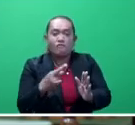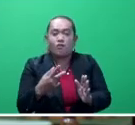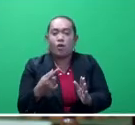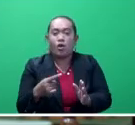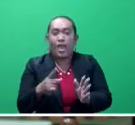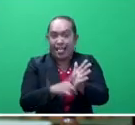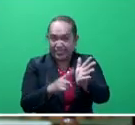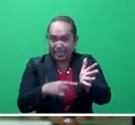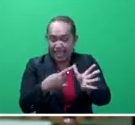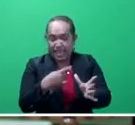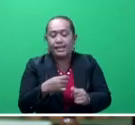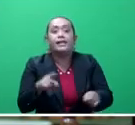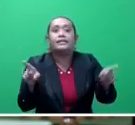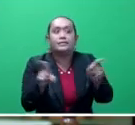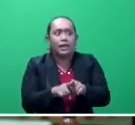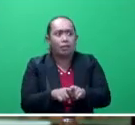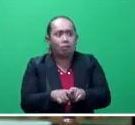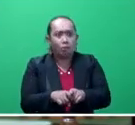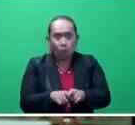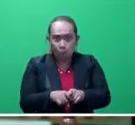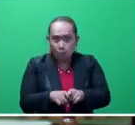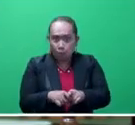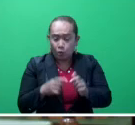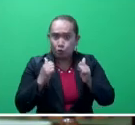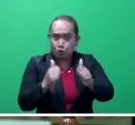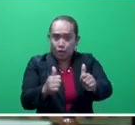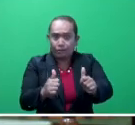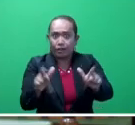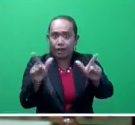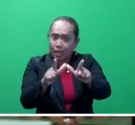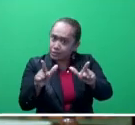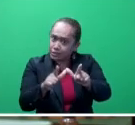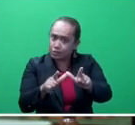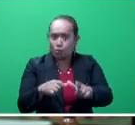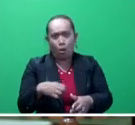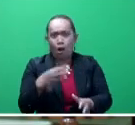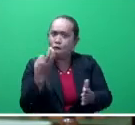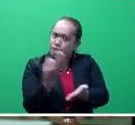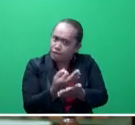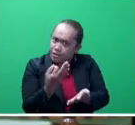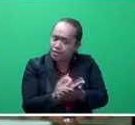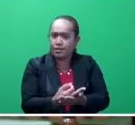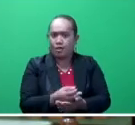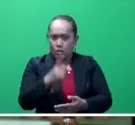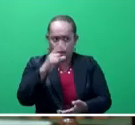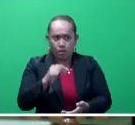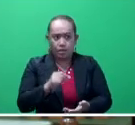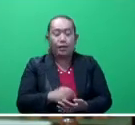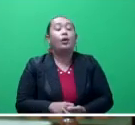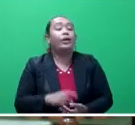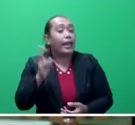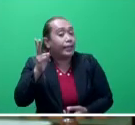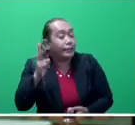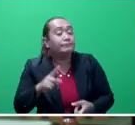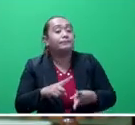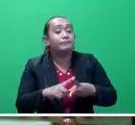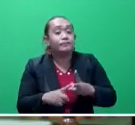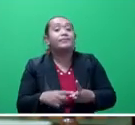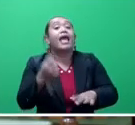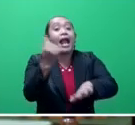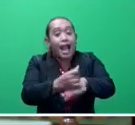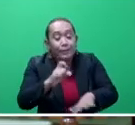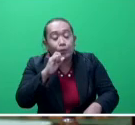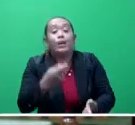also pay the driving license and defensive driving fees course. Sorry, I'll say that again. Government will also pay the